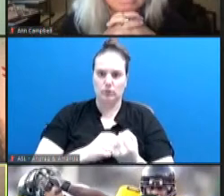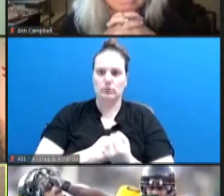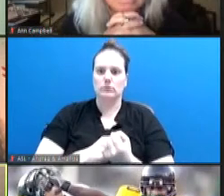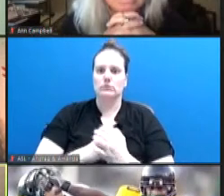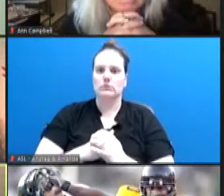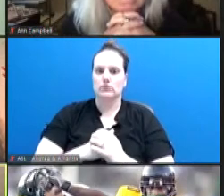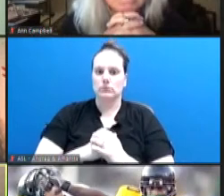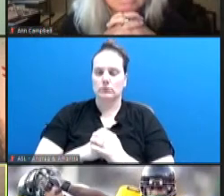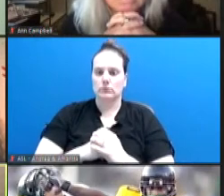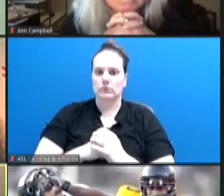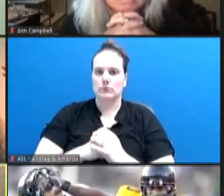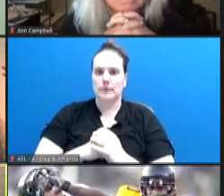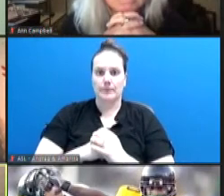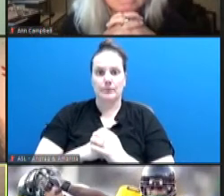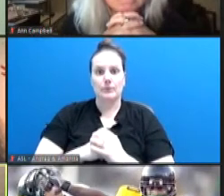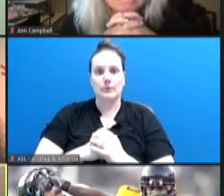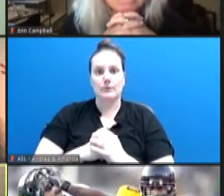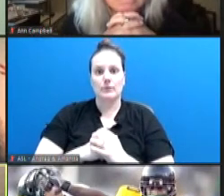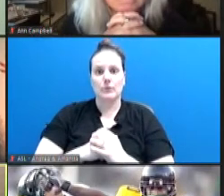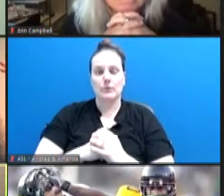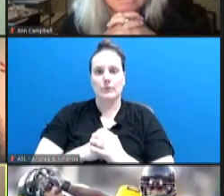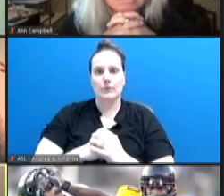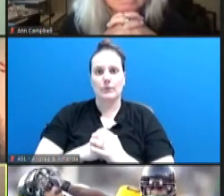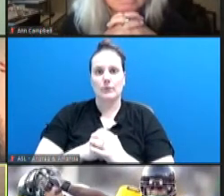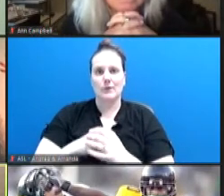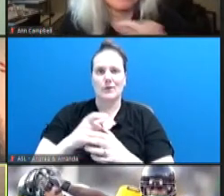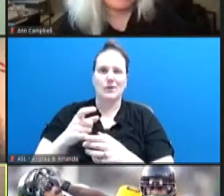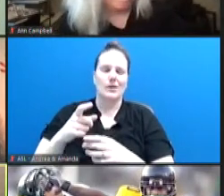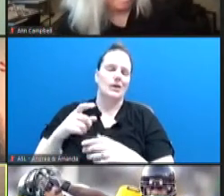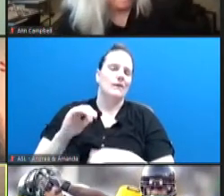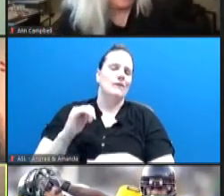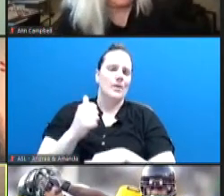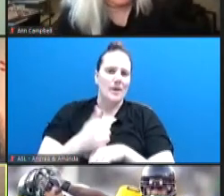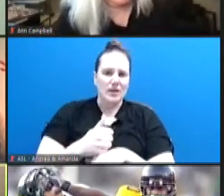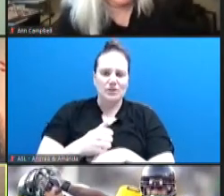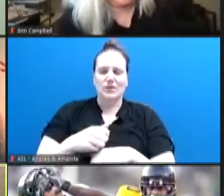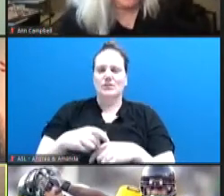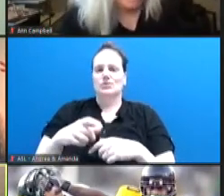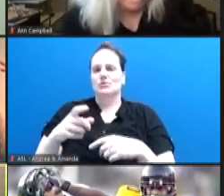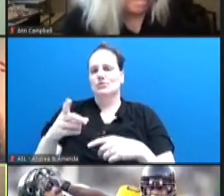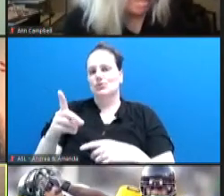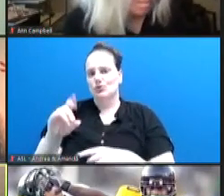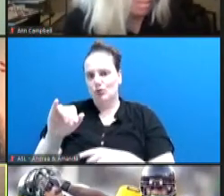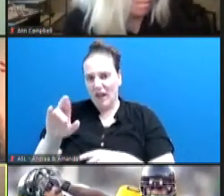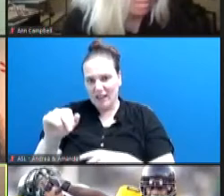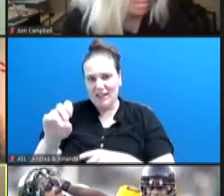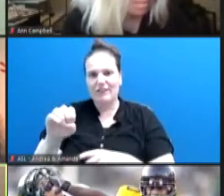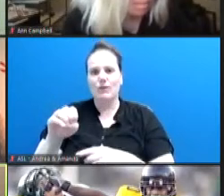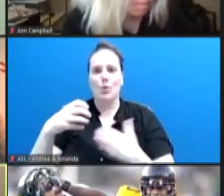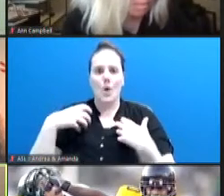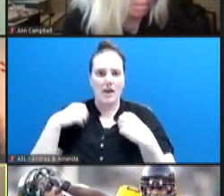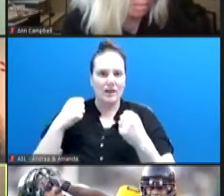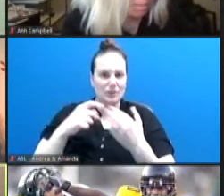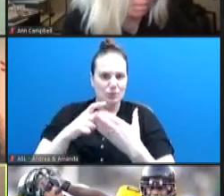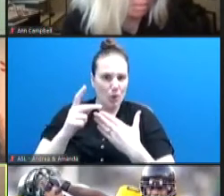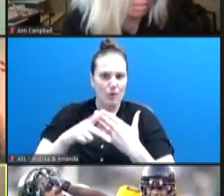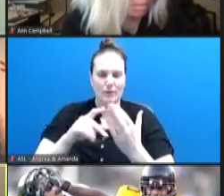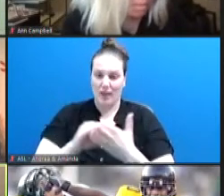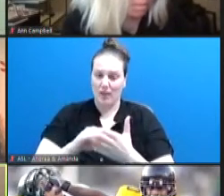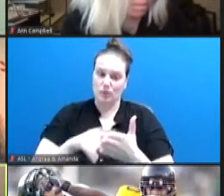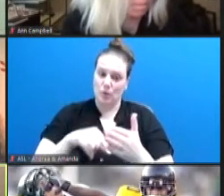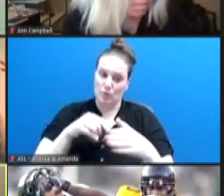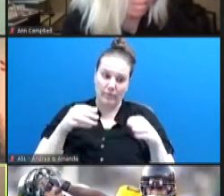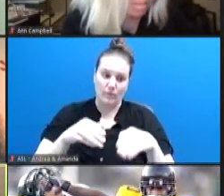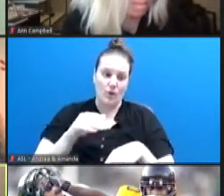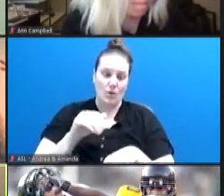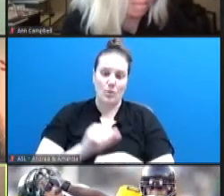the formation of the directives for the wellness program, and that's what we've been working on. So I'm